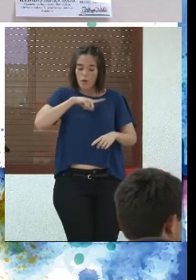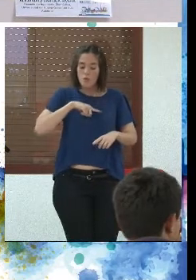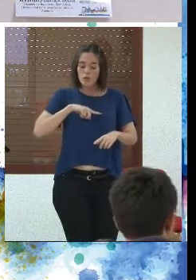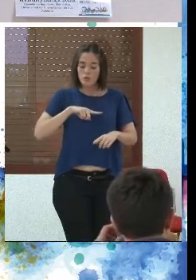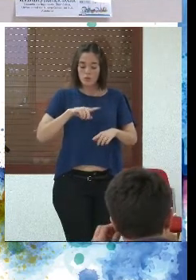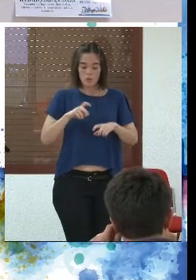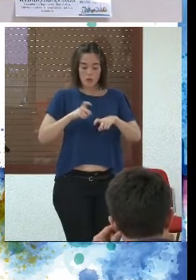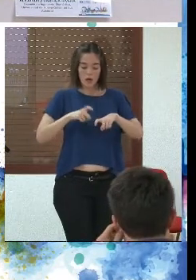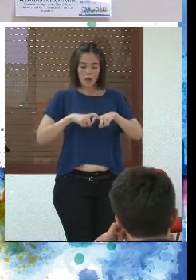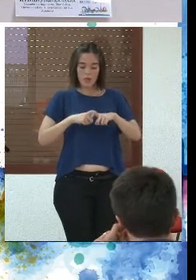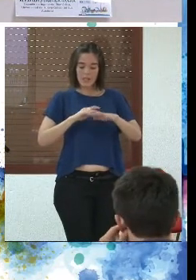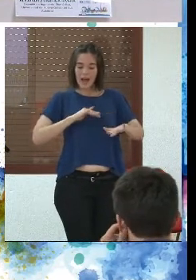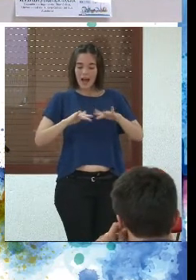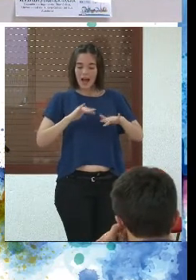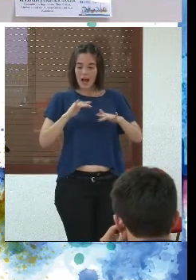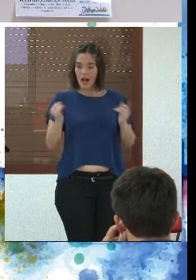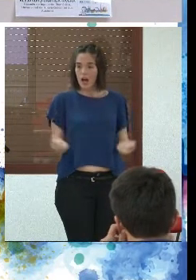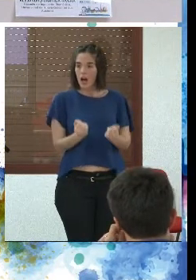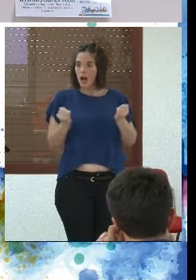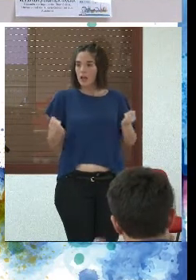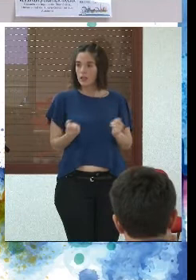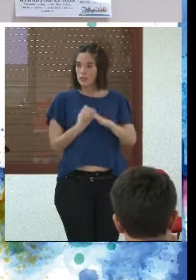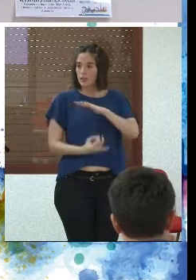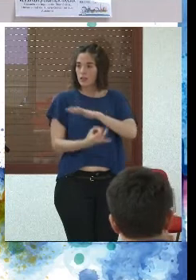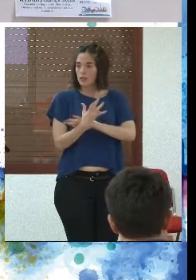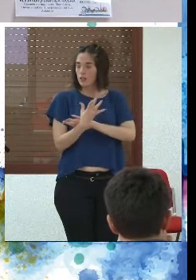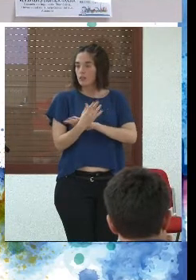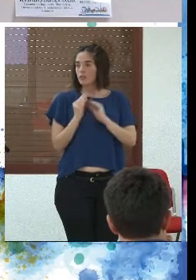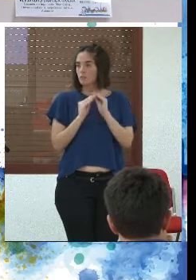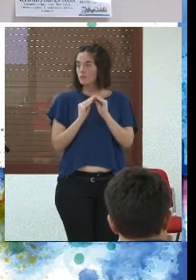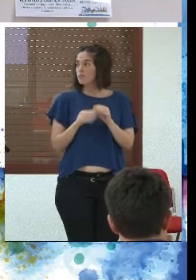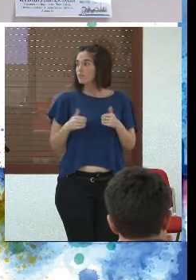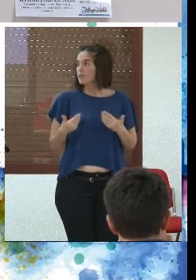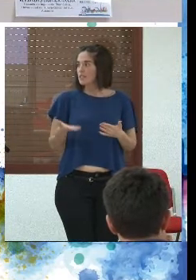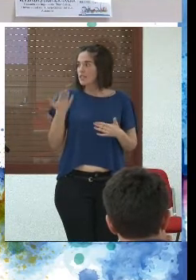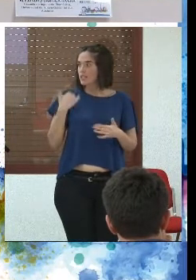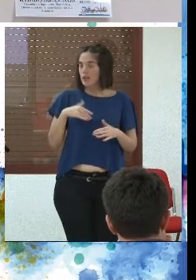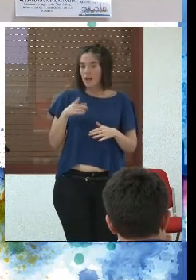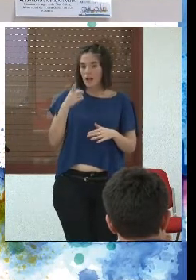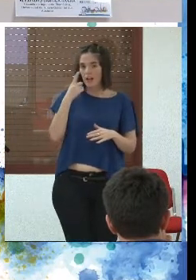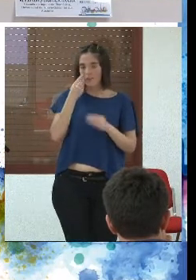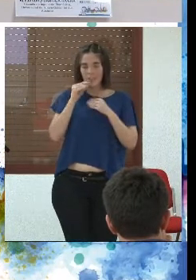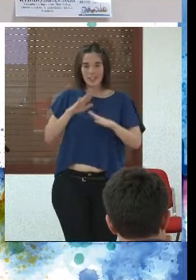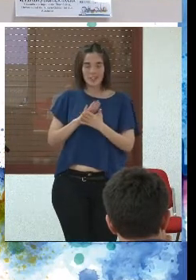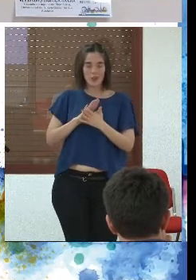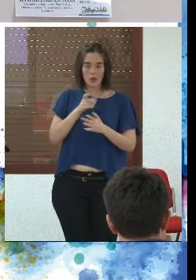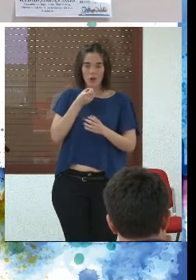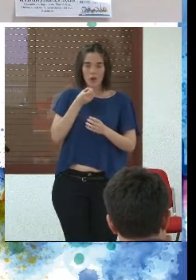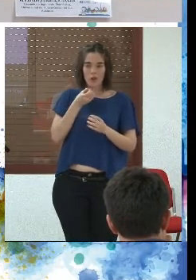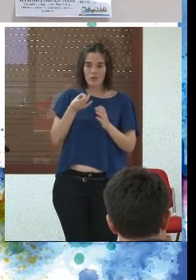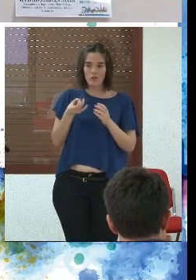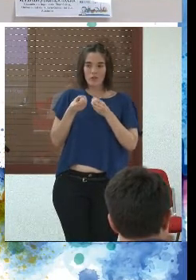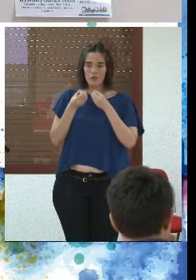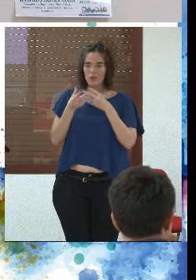to develop the active knee. I'm going to try to do a demonstration if I can find it.